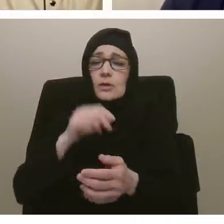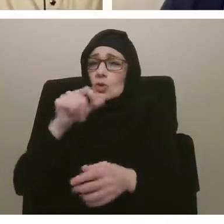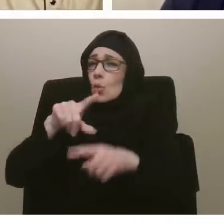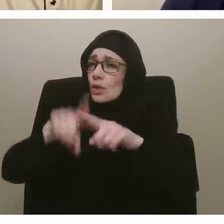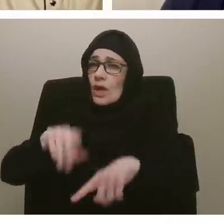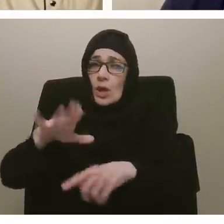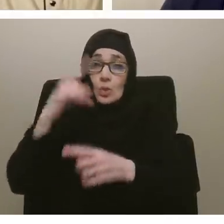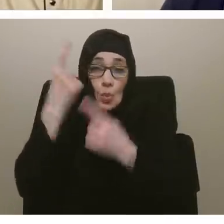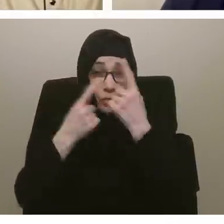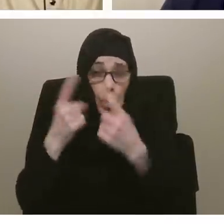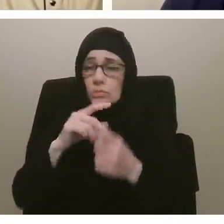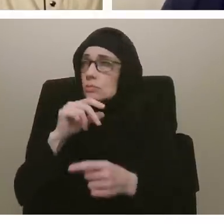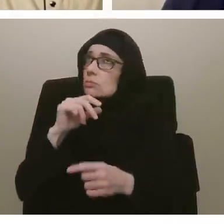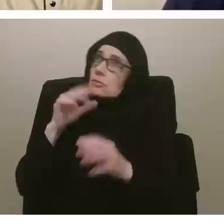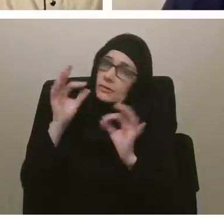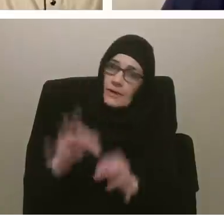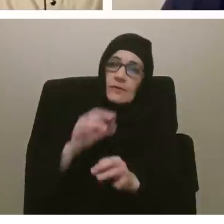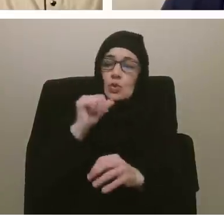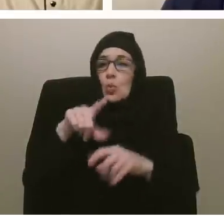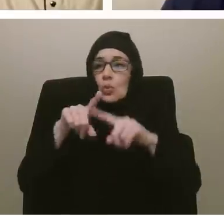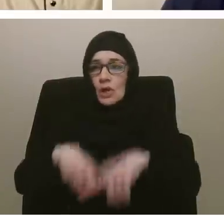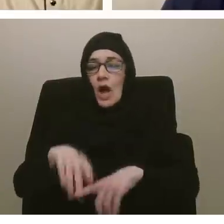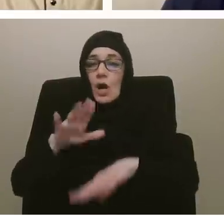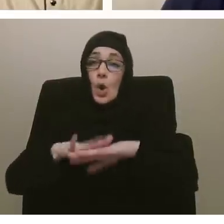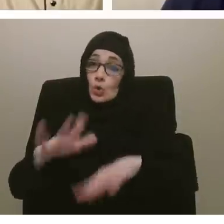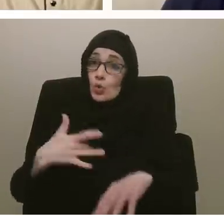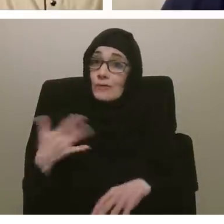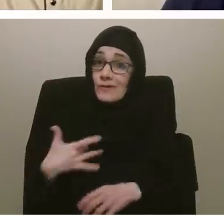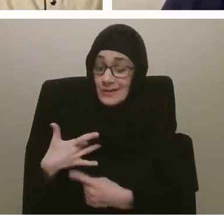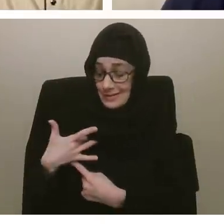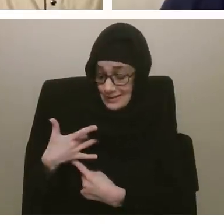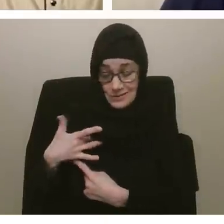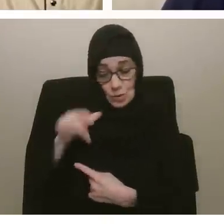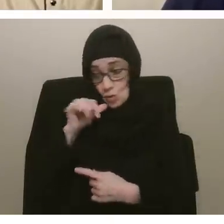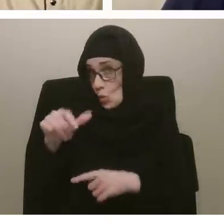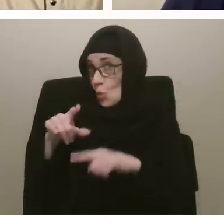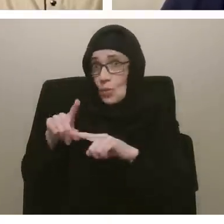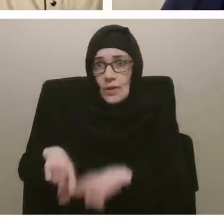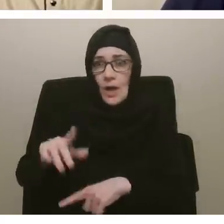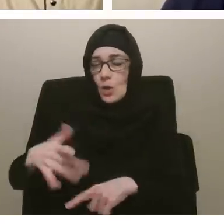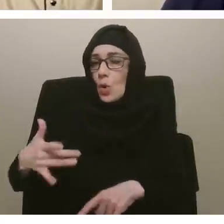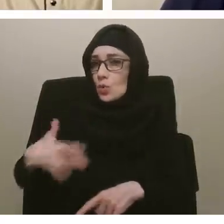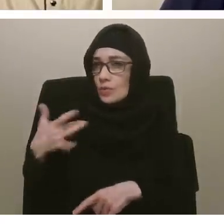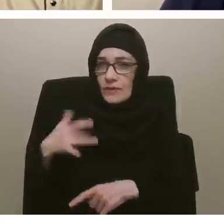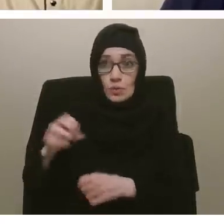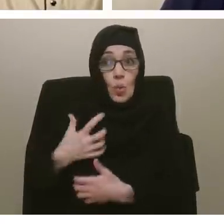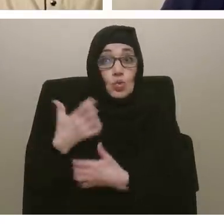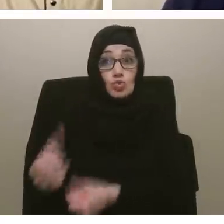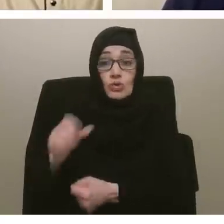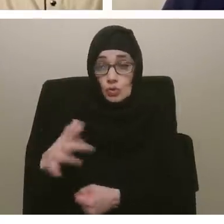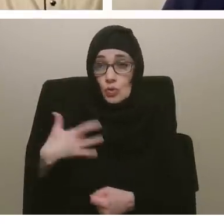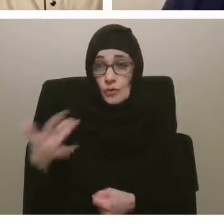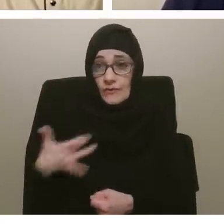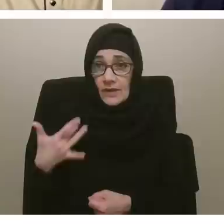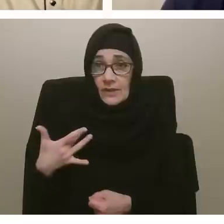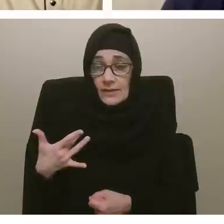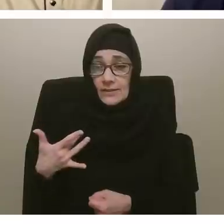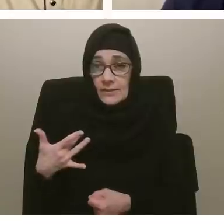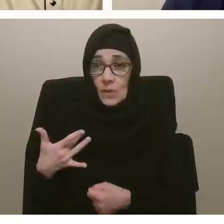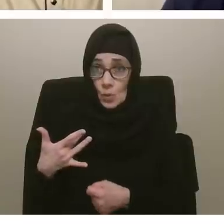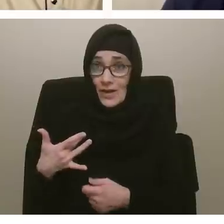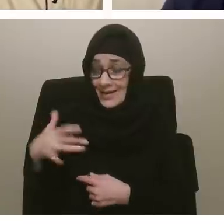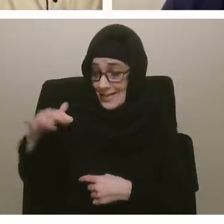ever rely on your feelings. Probably one of the most devastating things that we can do is rely on our feelings or trust our feelings. And it's the